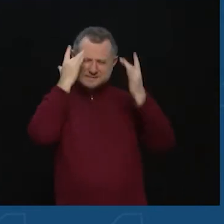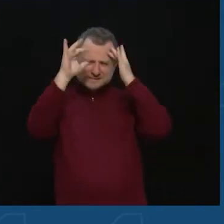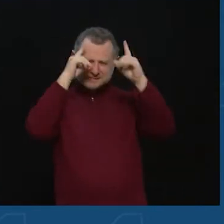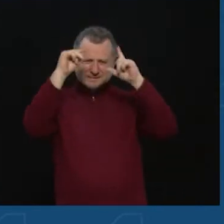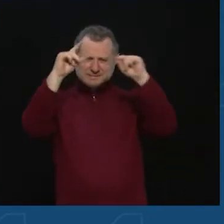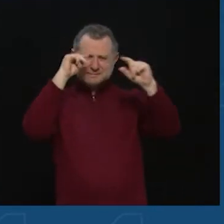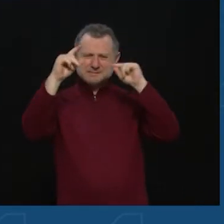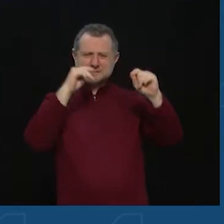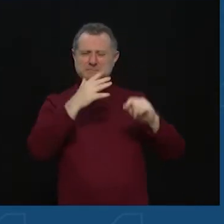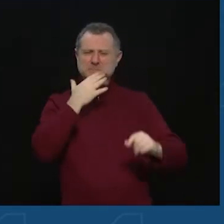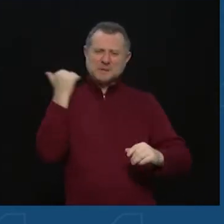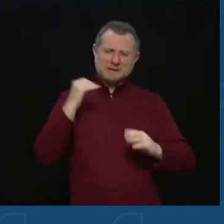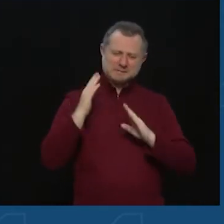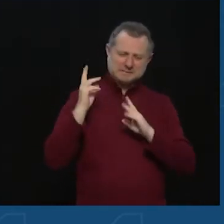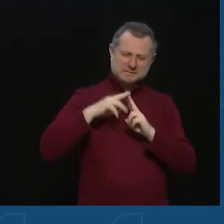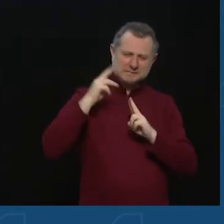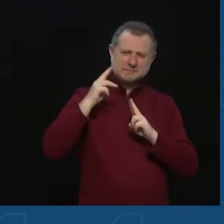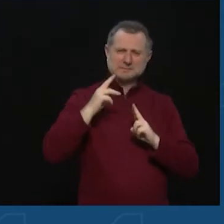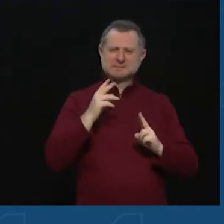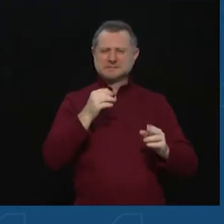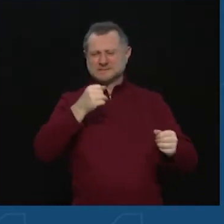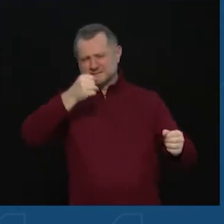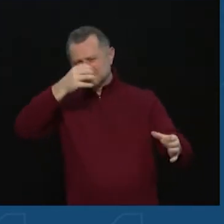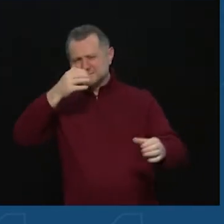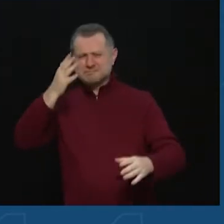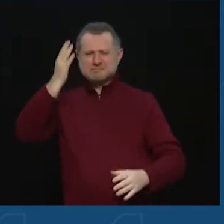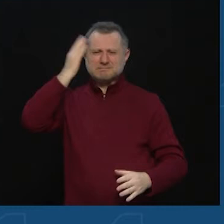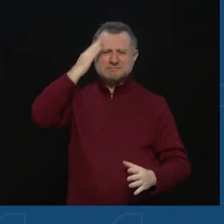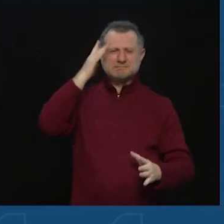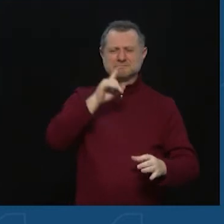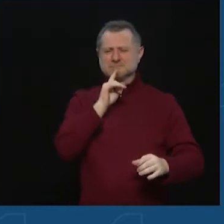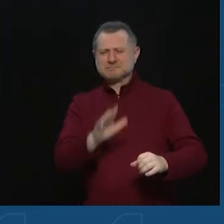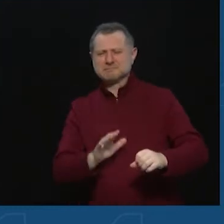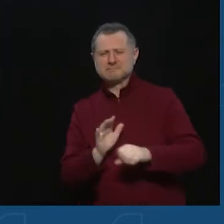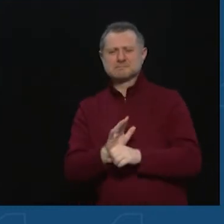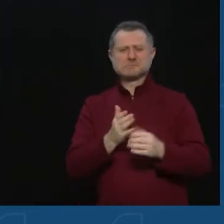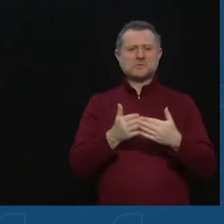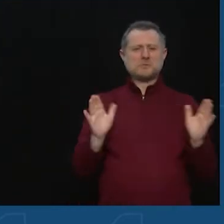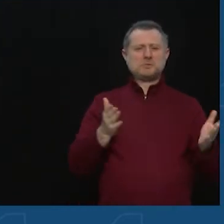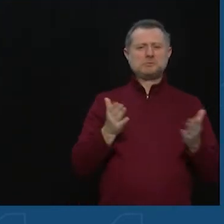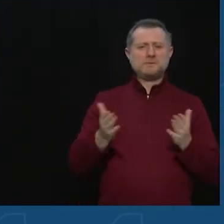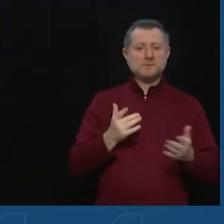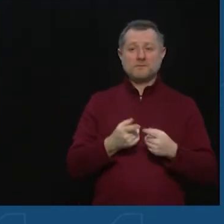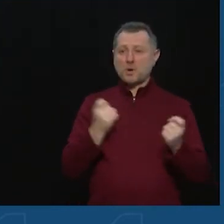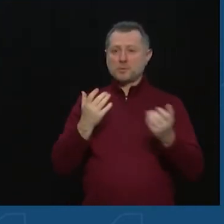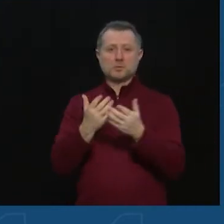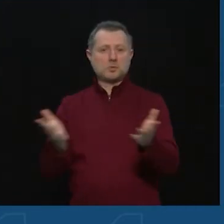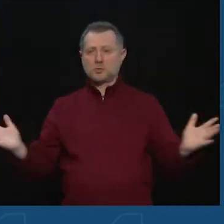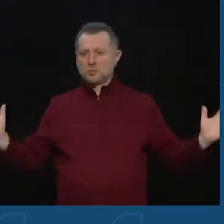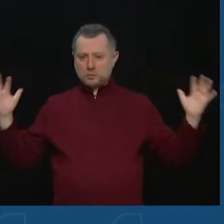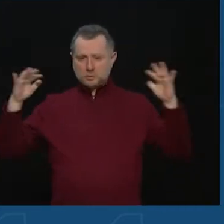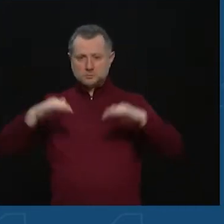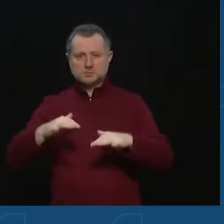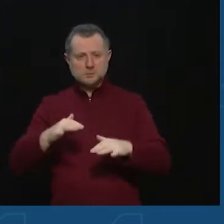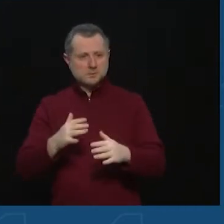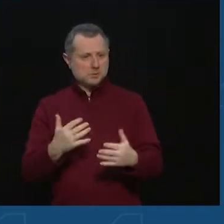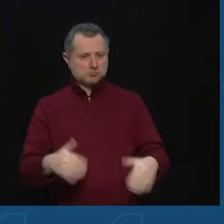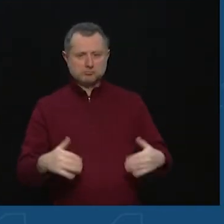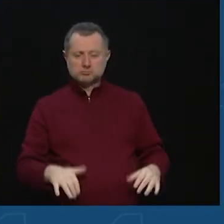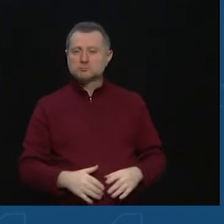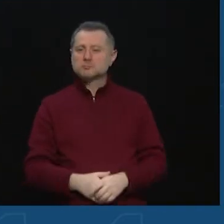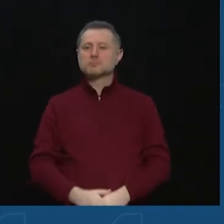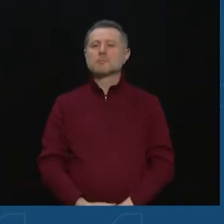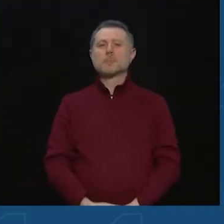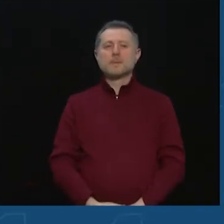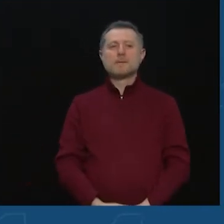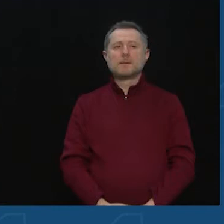most knowledgeable, the most committed to public service of all the individuals out there. And what you're going through today is,